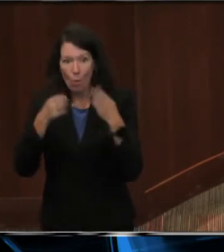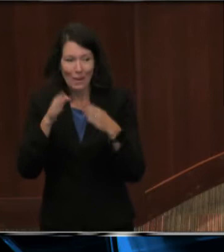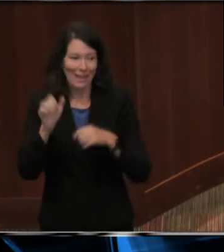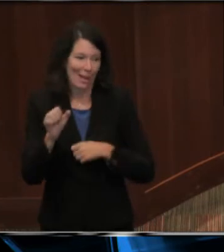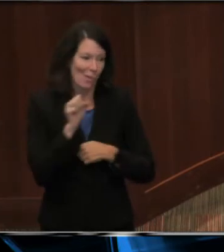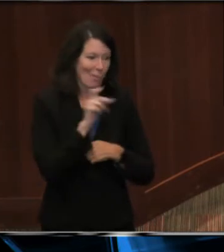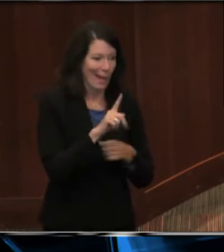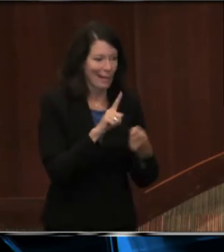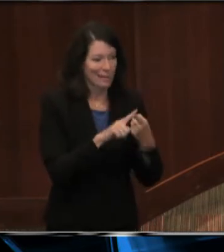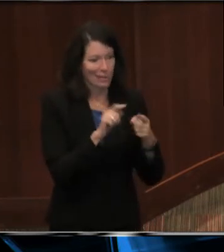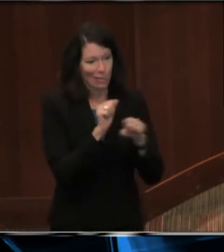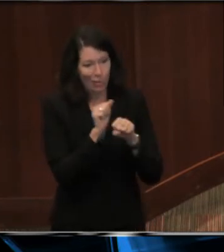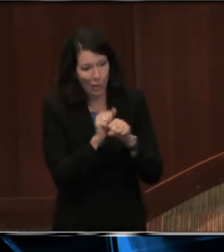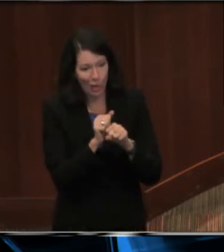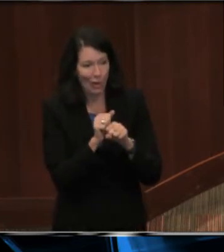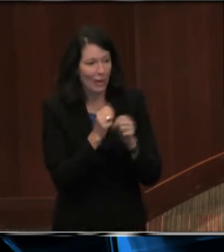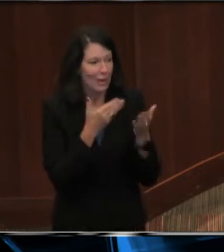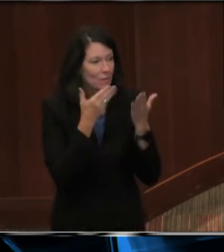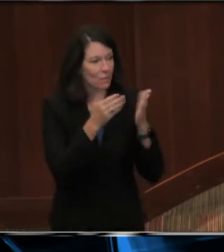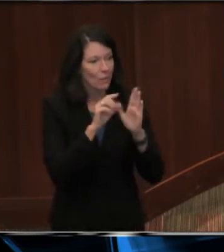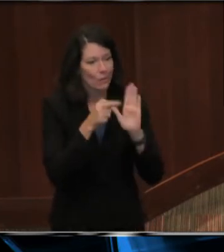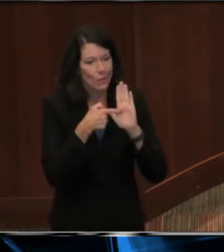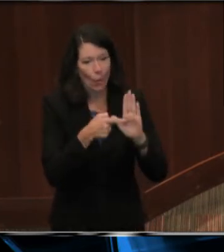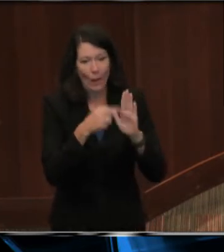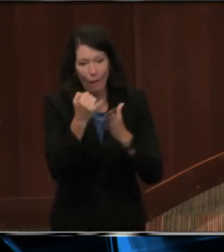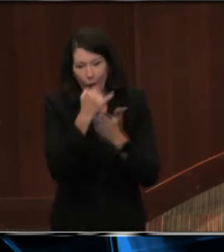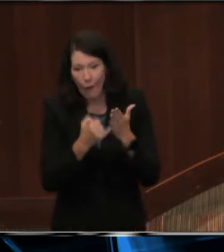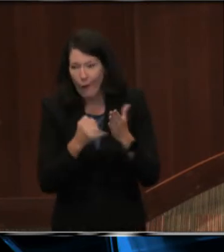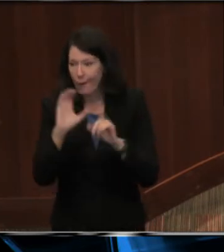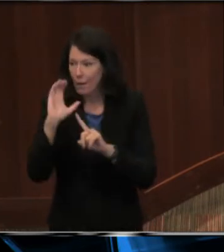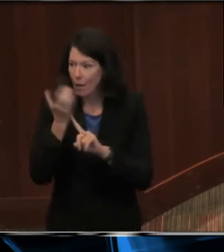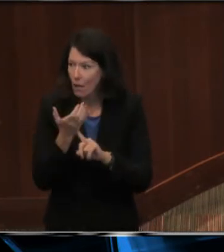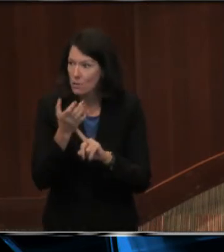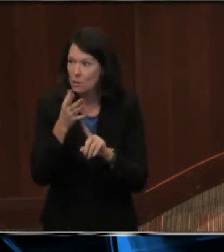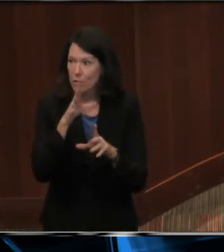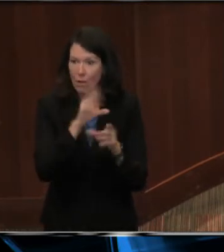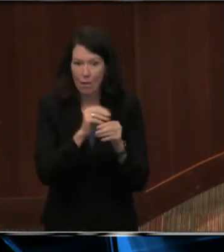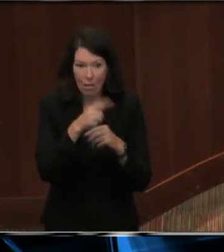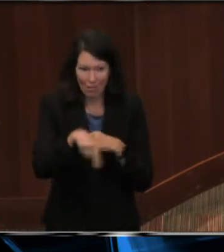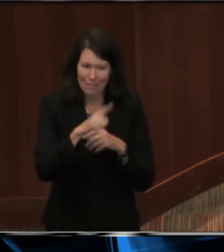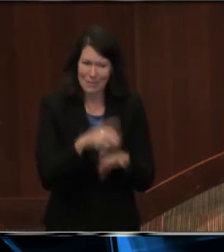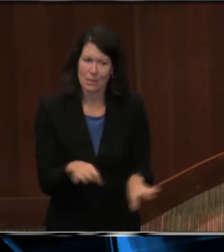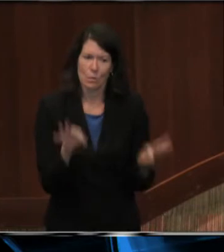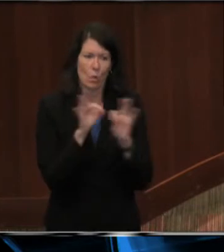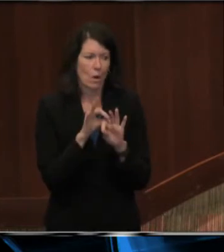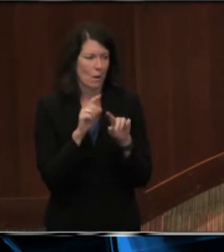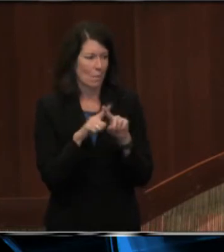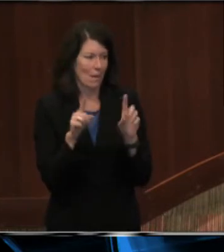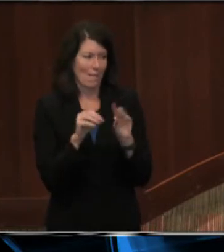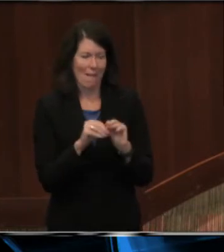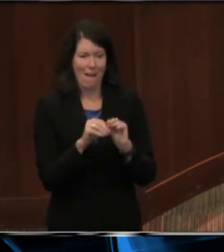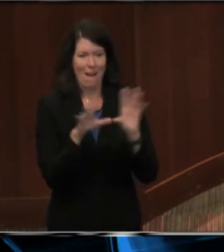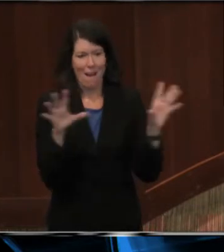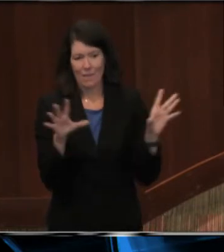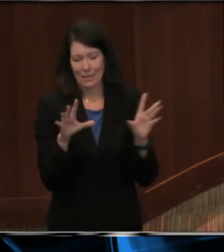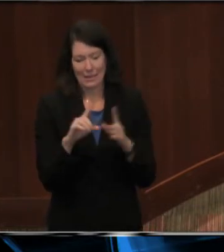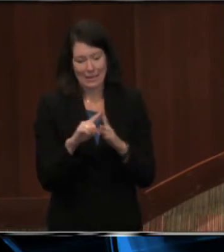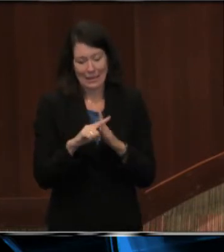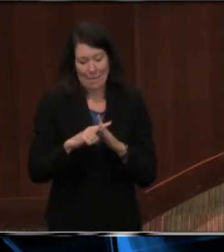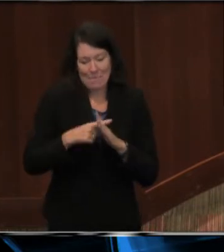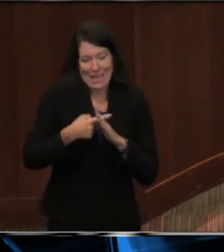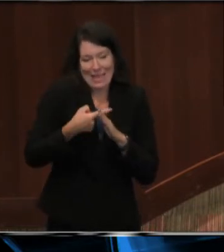to actually bringing art and culture out there, and we believe that's so important. But obviously this is all just the beginning.